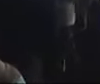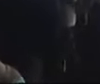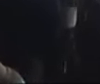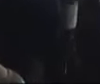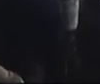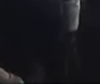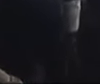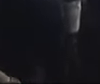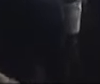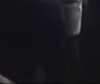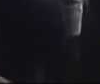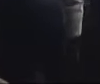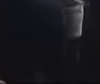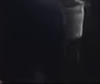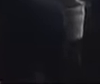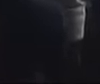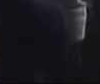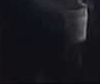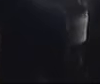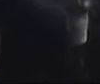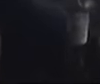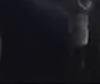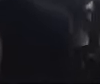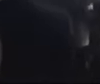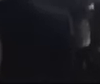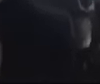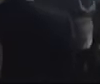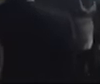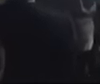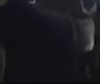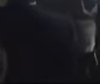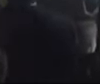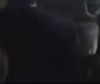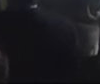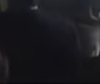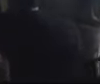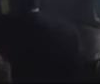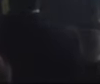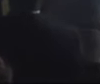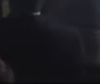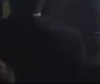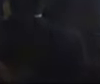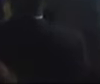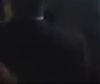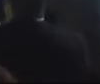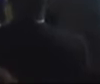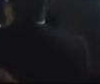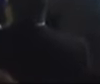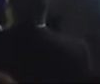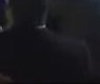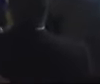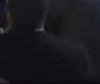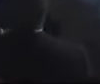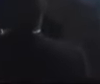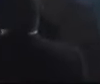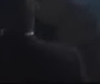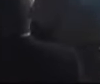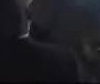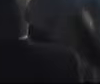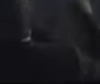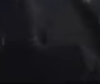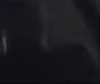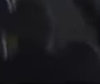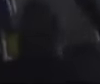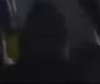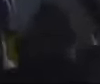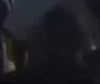position where they do not interrupt the dignitaries. But I pray for you. For sure, someone's captivity, I decree and declare, At